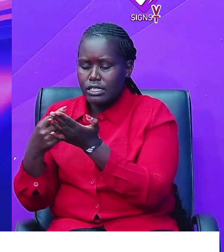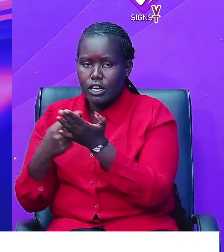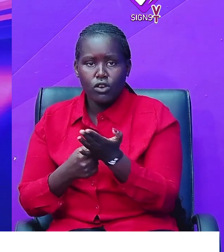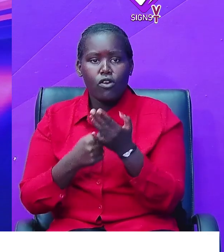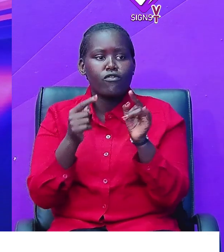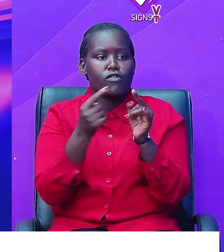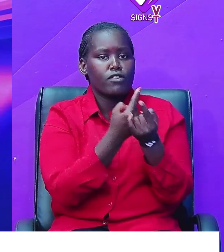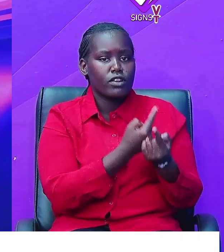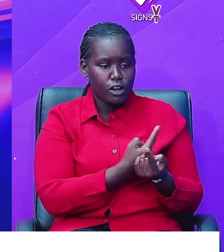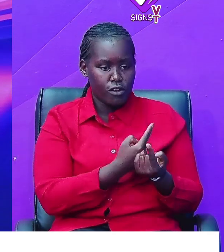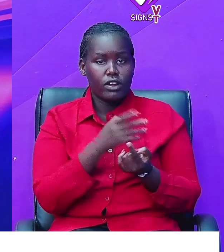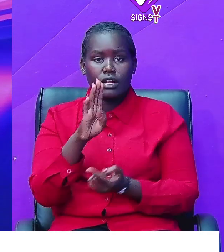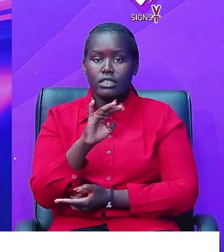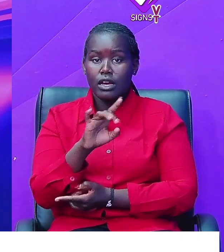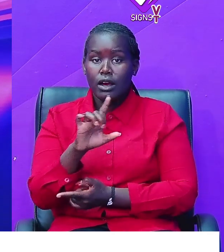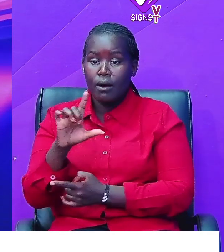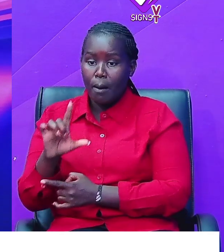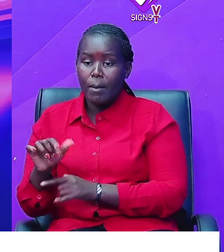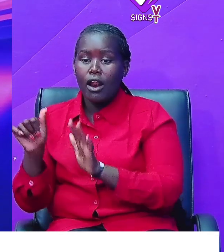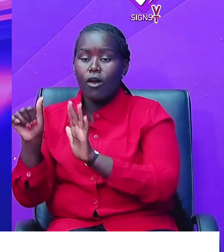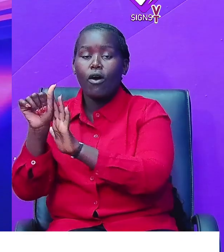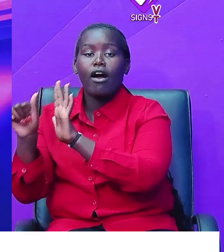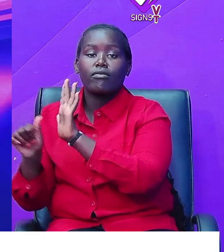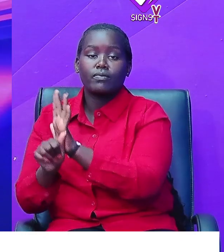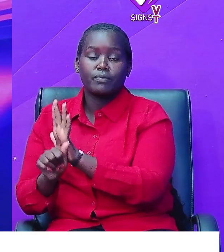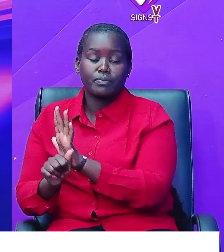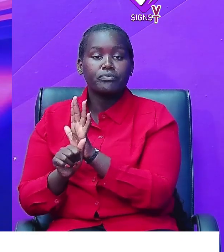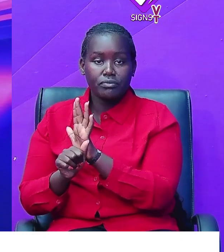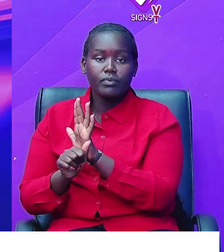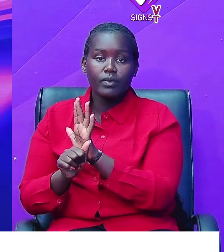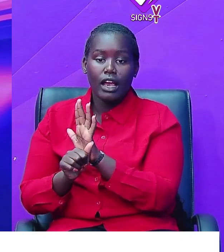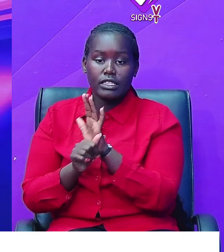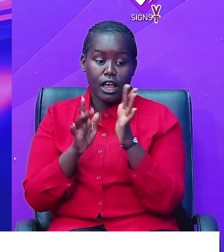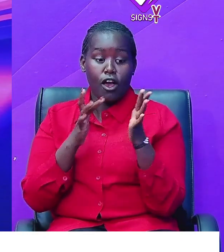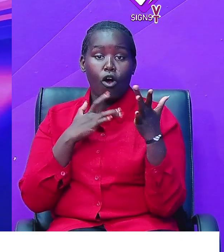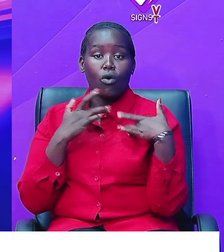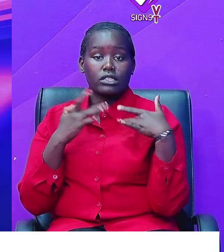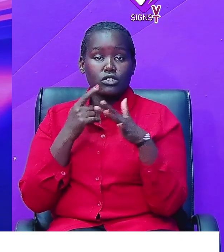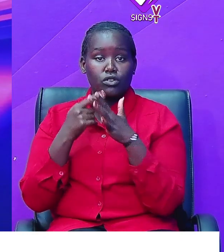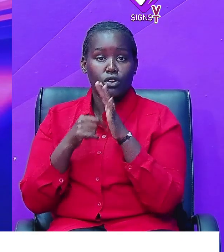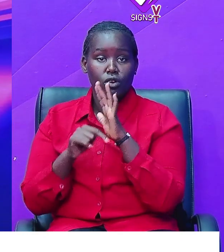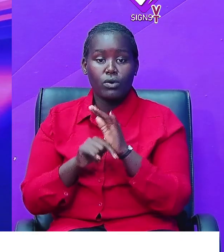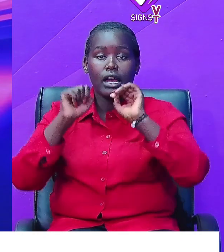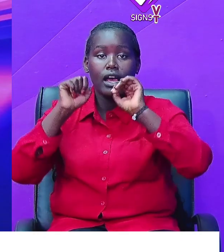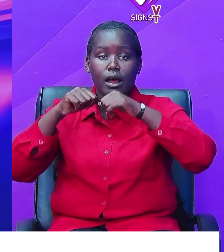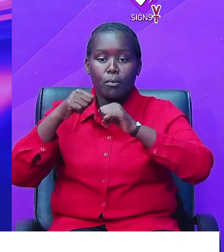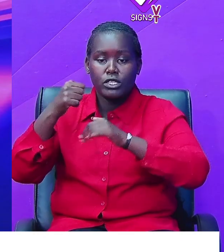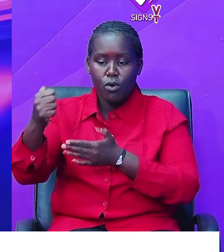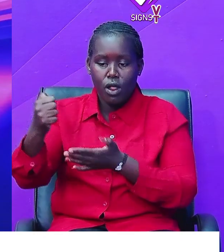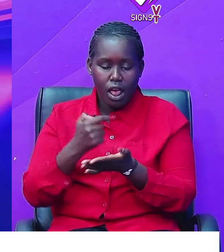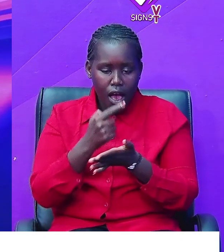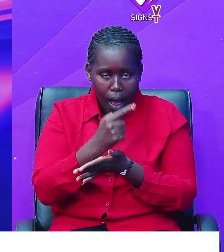bills. A key item on the agenda is the consideration and possible approval